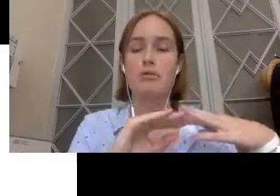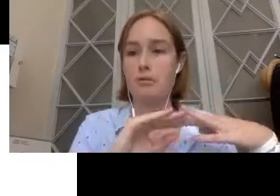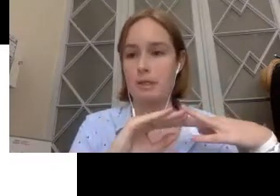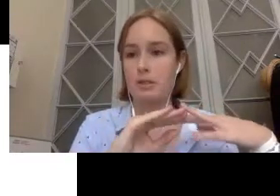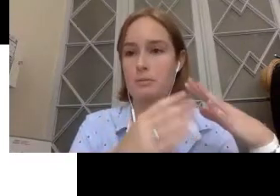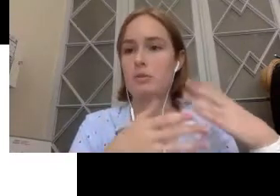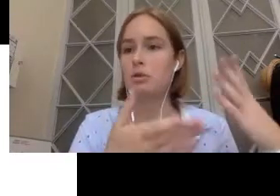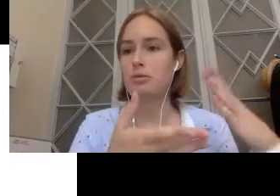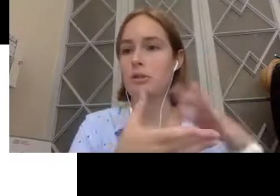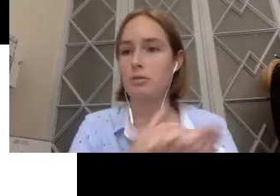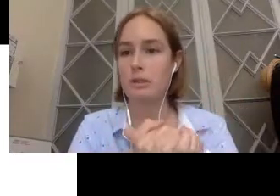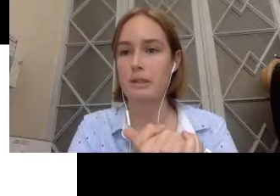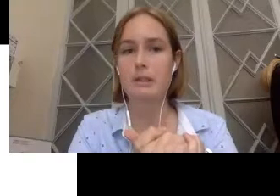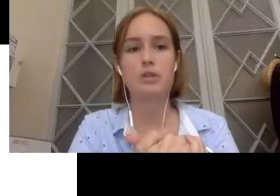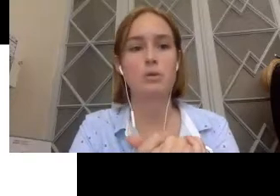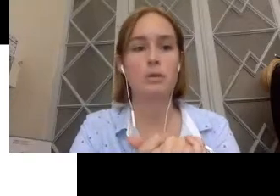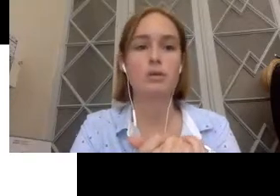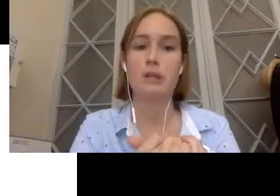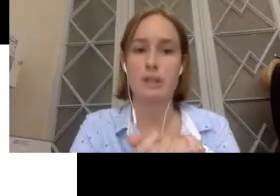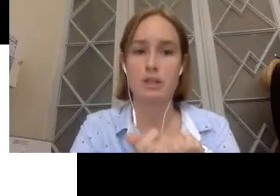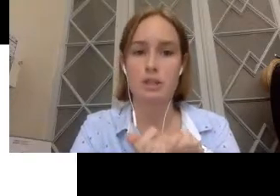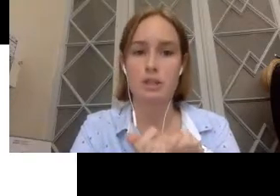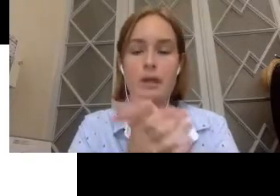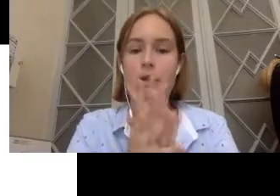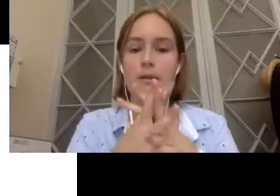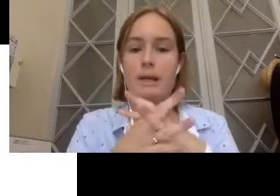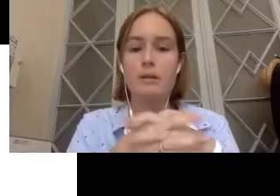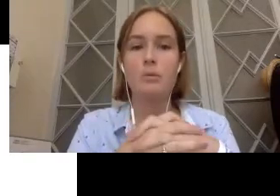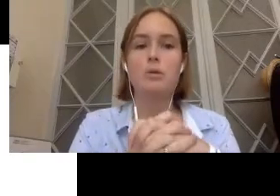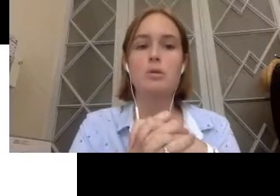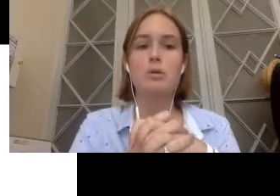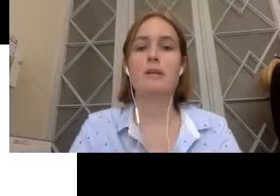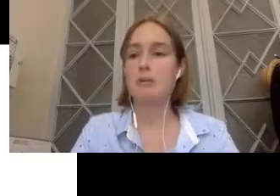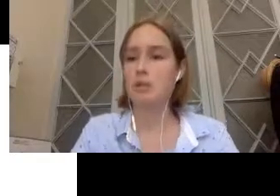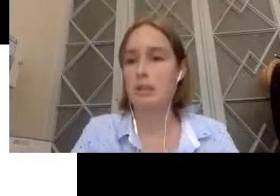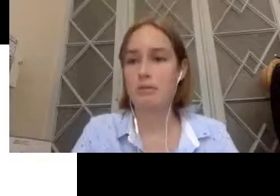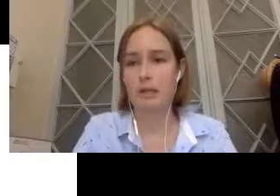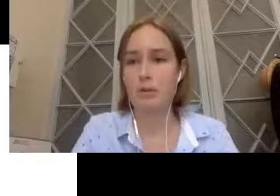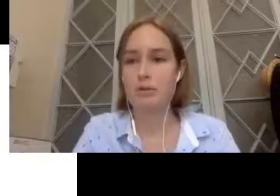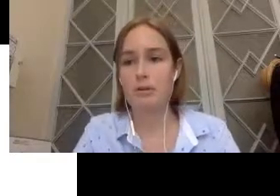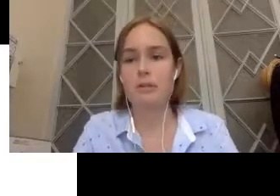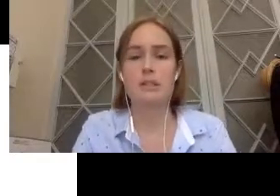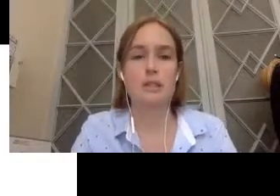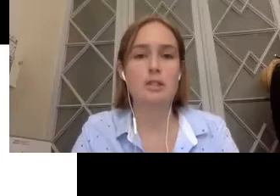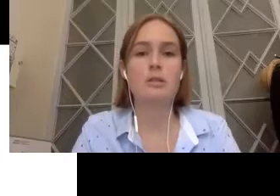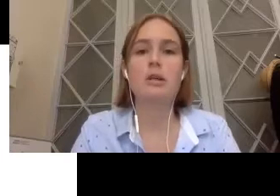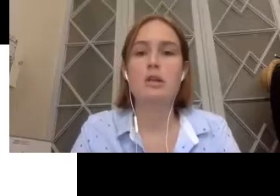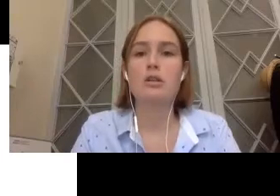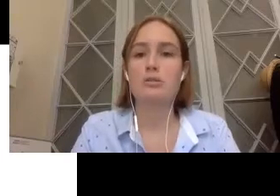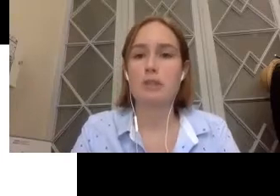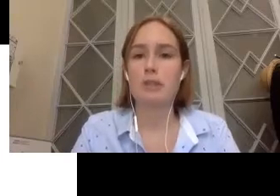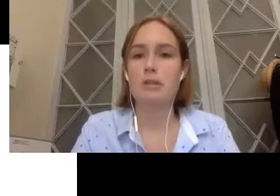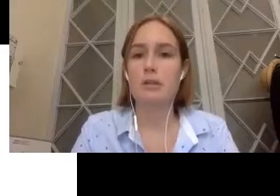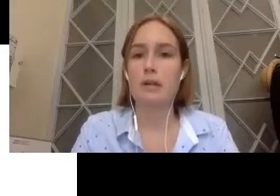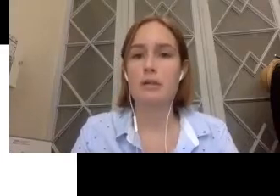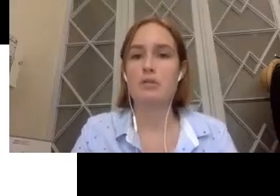or French. So if you want to hear in English, you go under English. Then we also have captioning available for this session. So